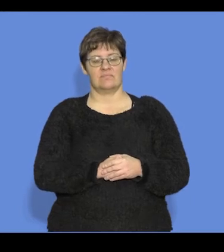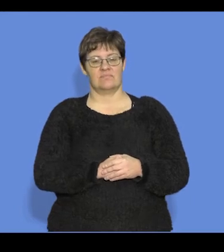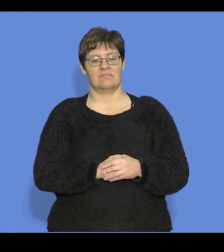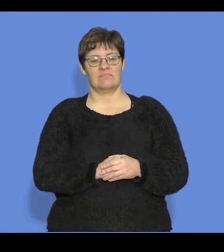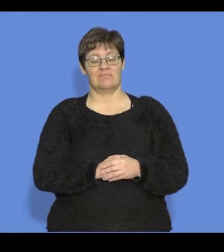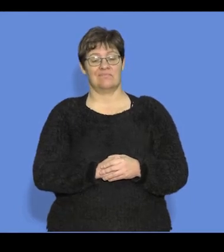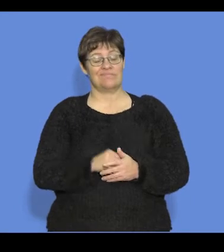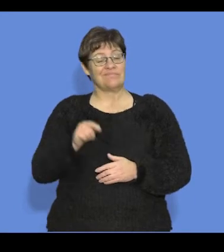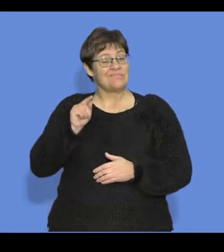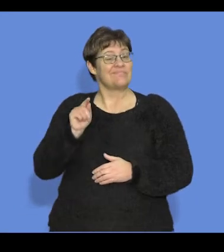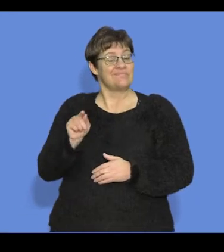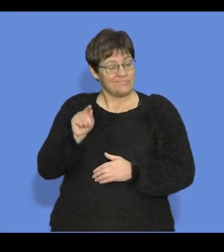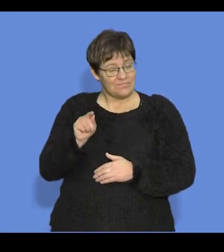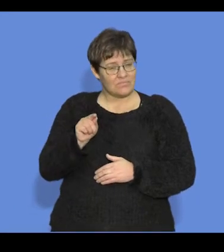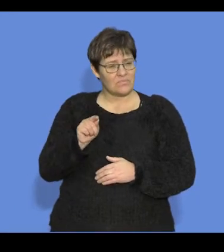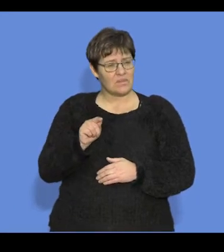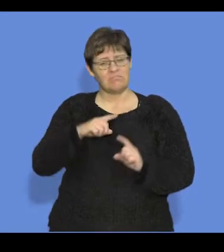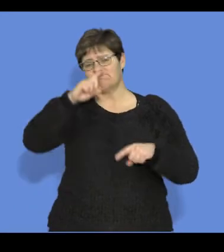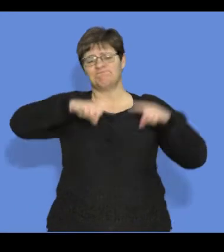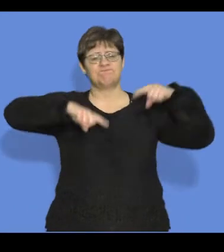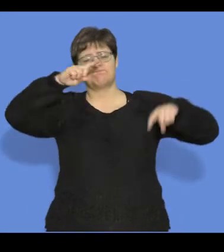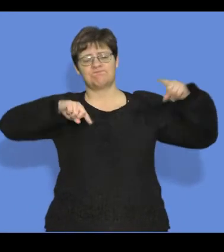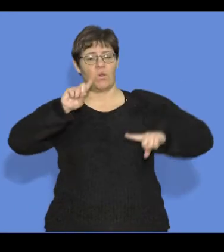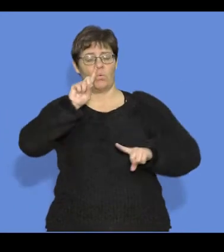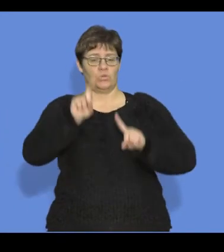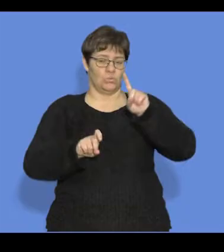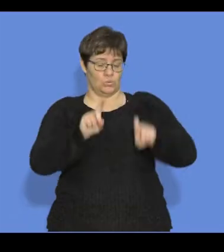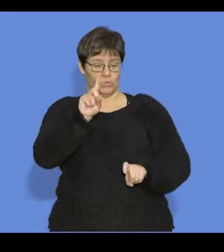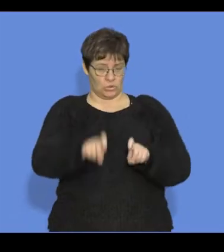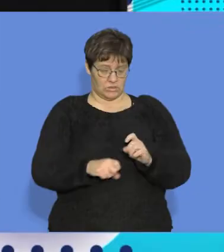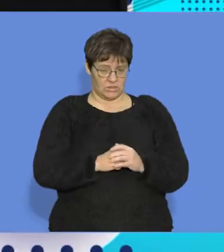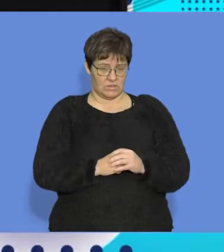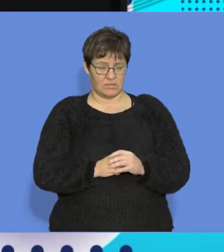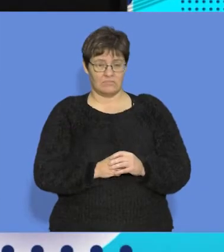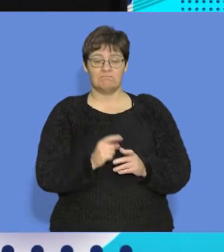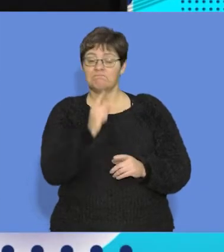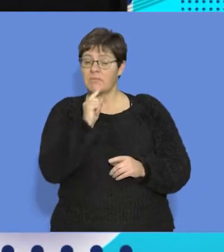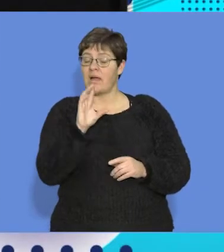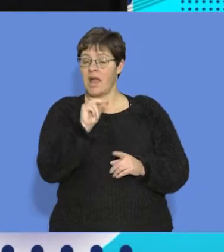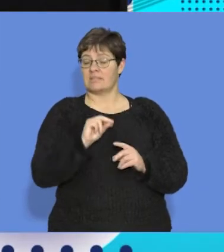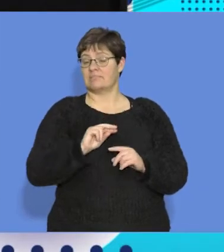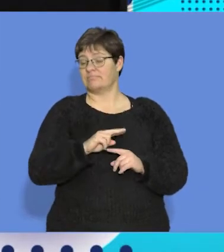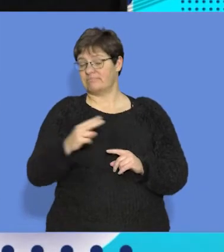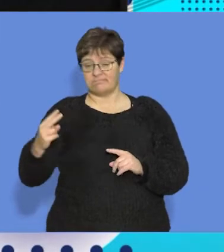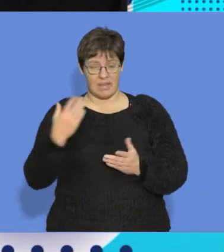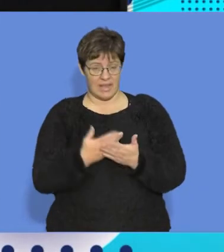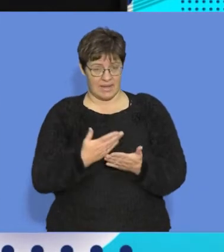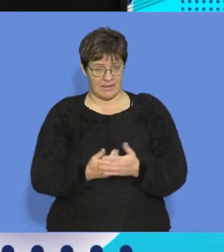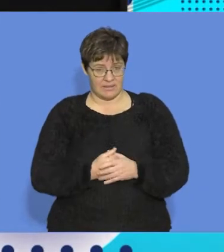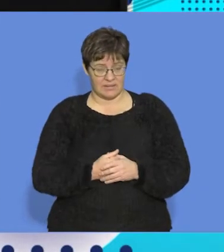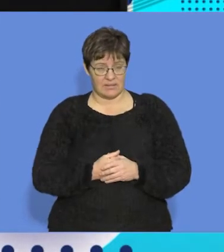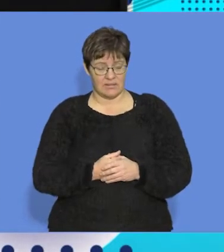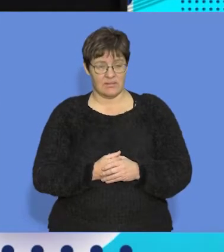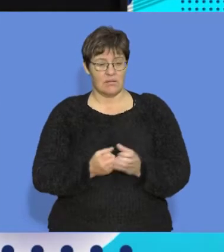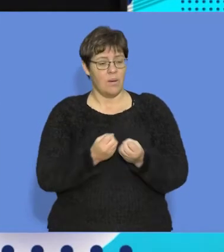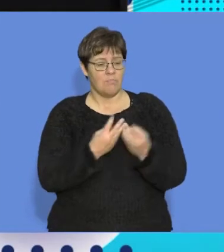Now, on this section, we find different types of questions can actually be asked. Most of the